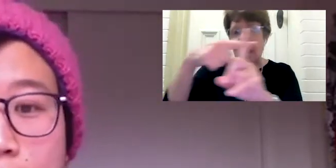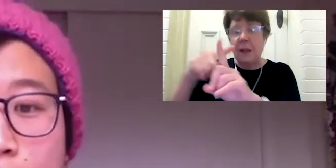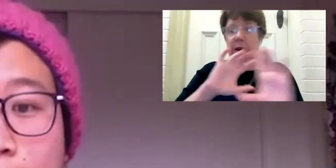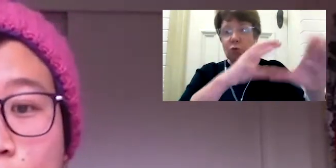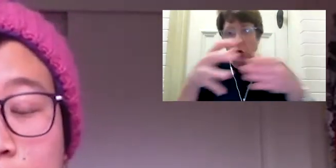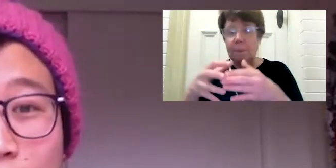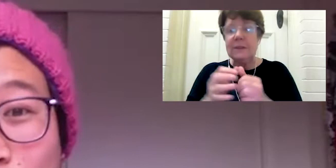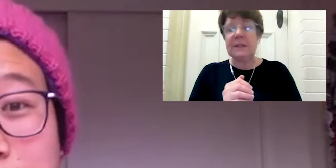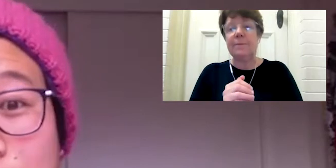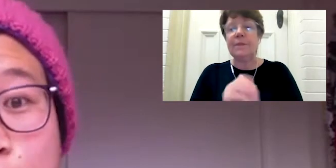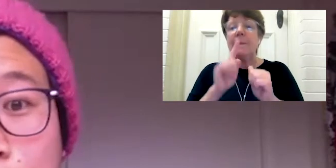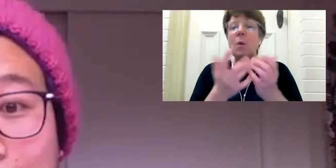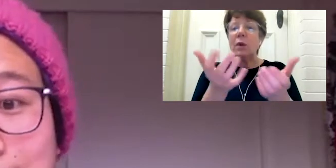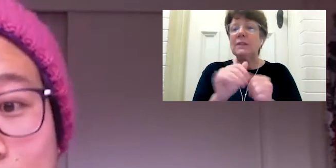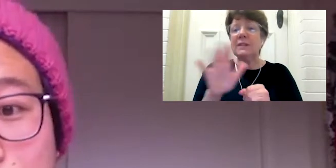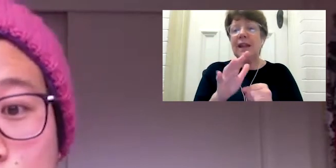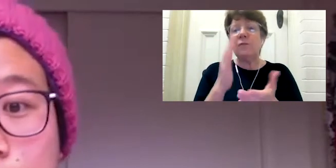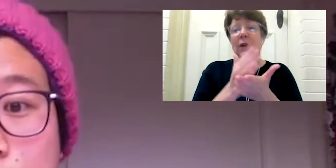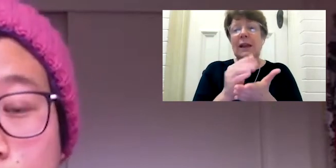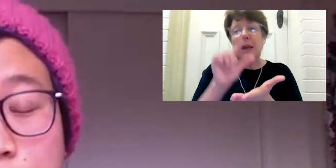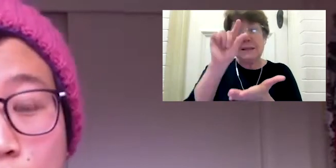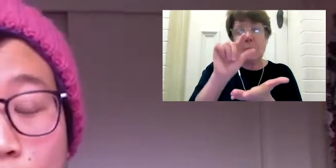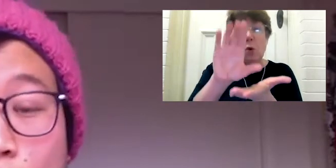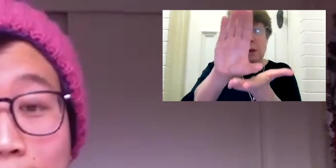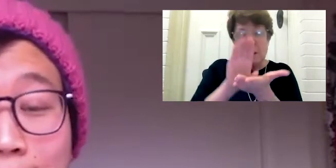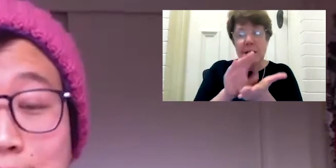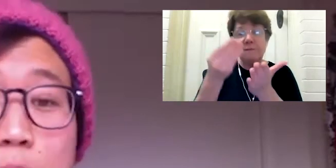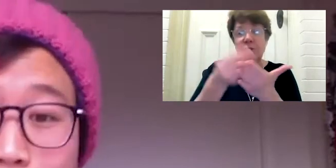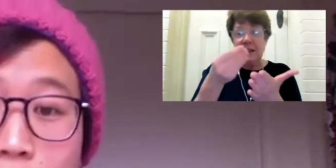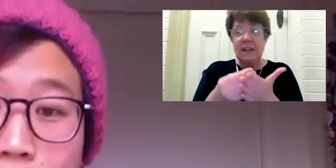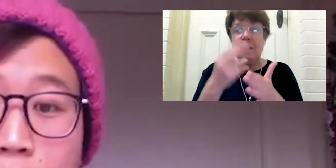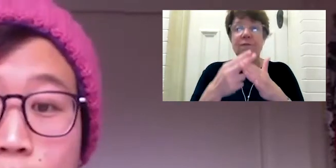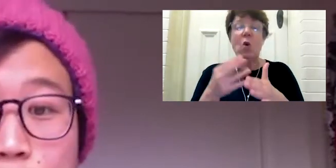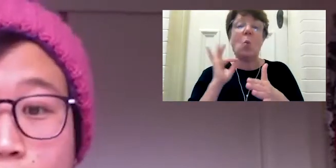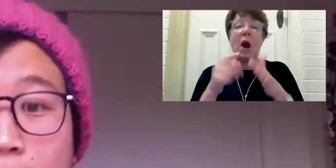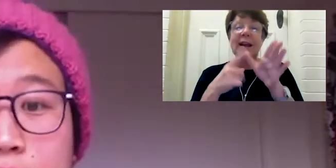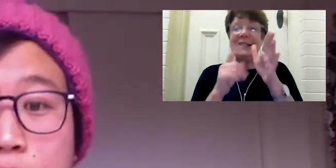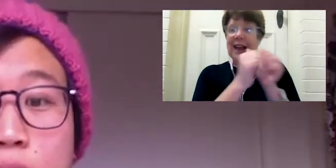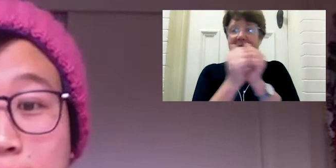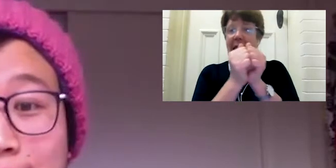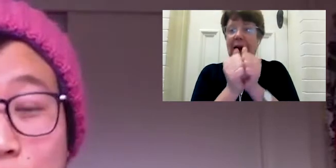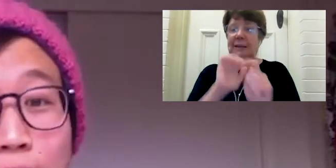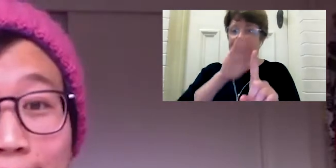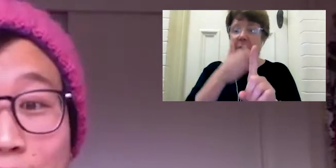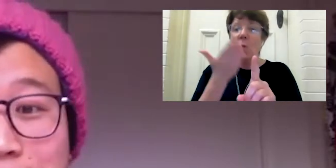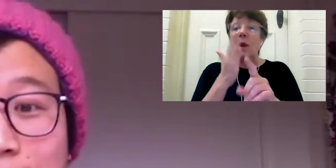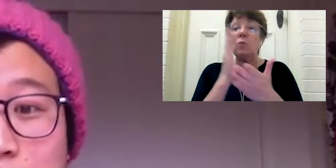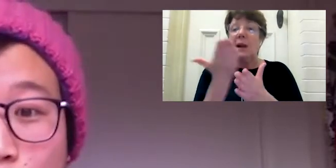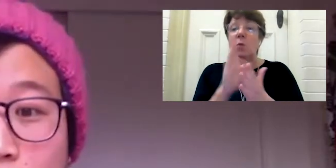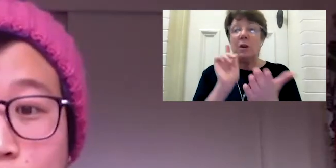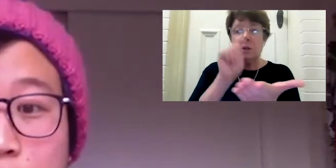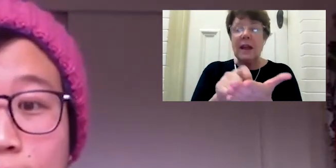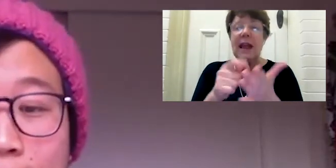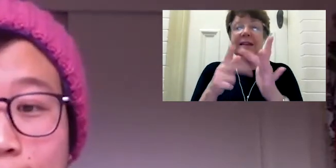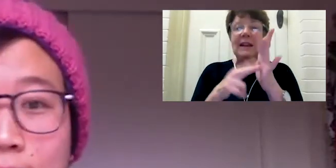And we received a relatively small grant actually to do this work. So for white allies especially, we do encourage you to donate and invest in this